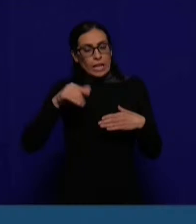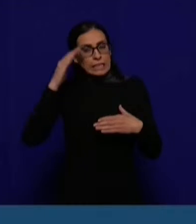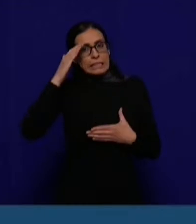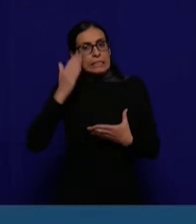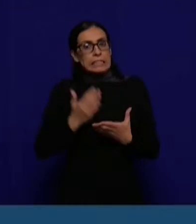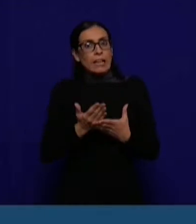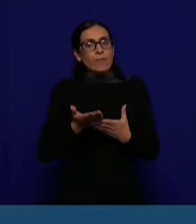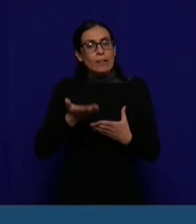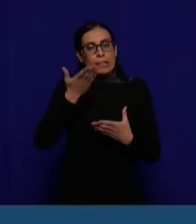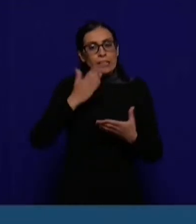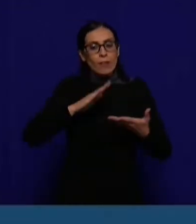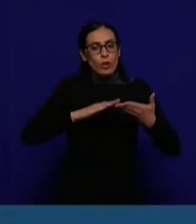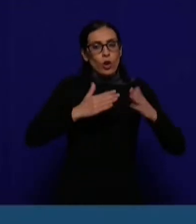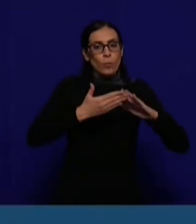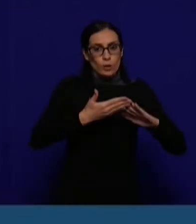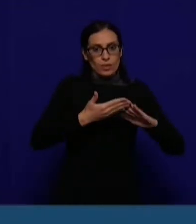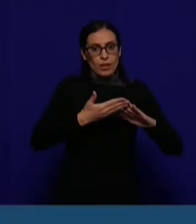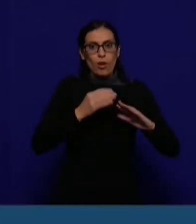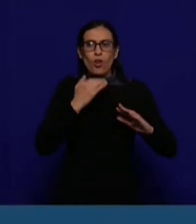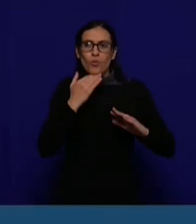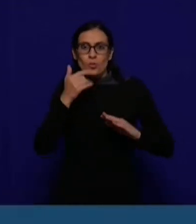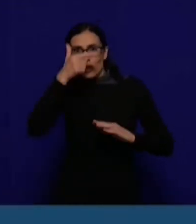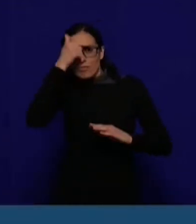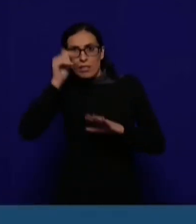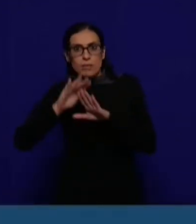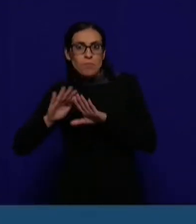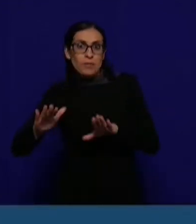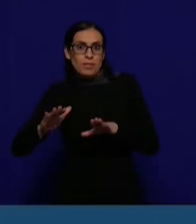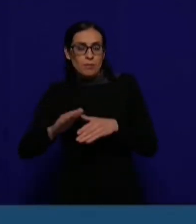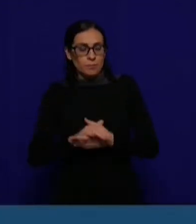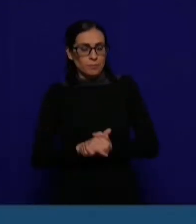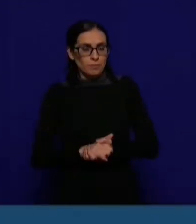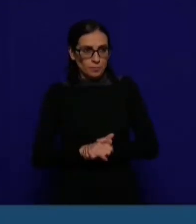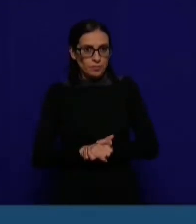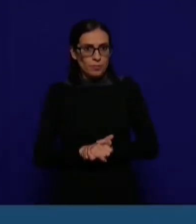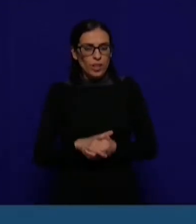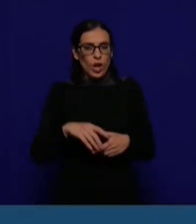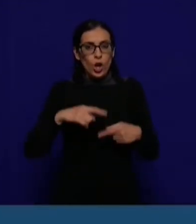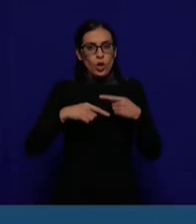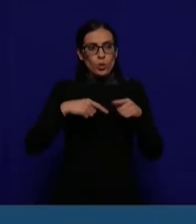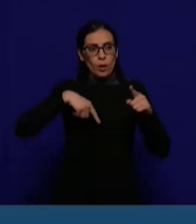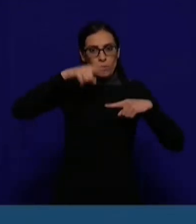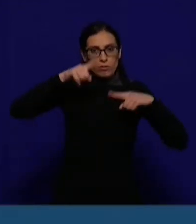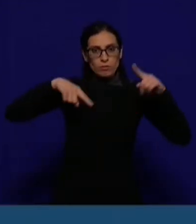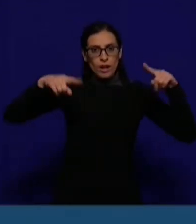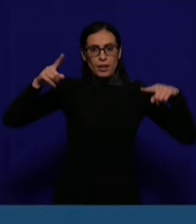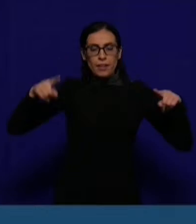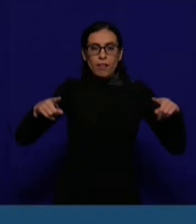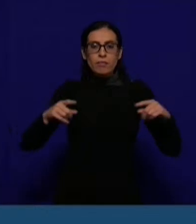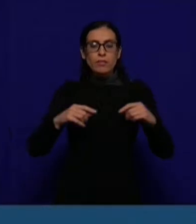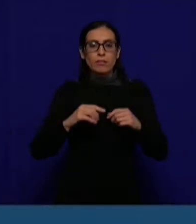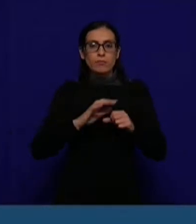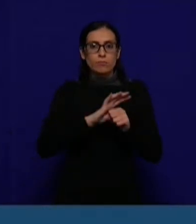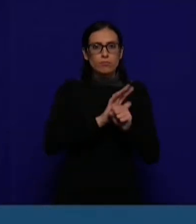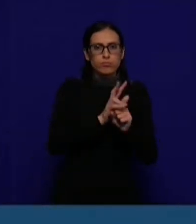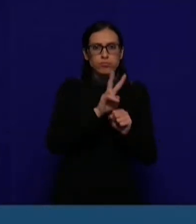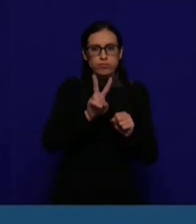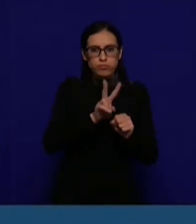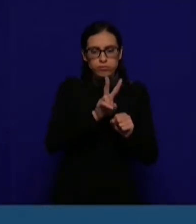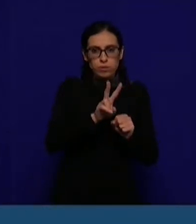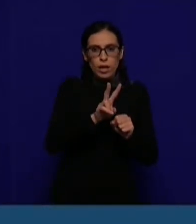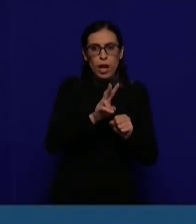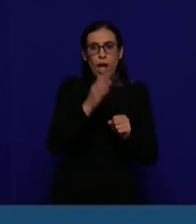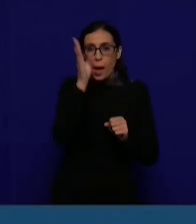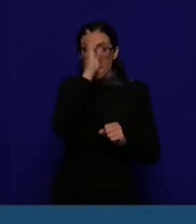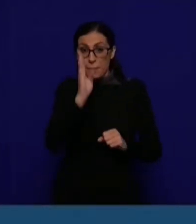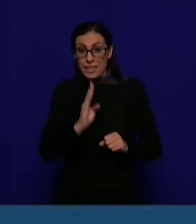your community rather than the tests. With respect to the variants, we have 3